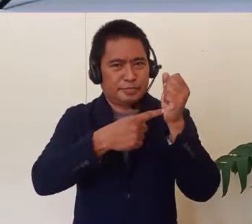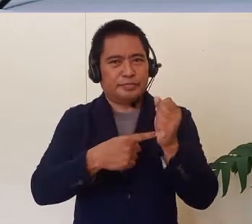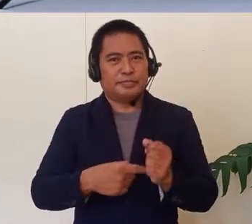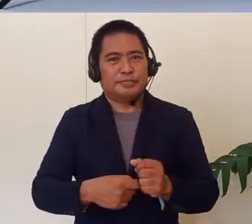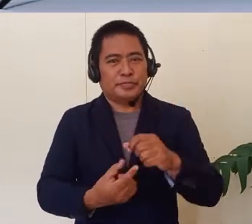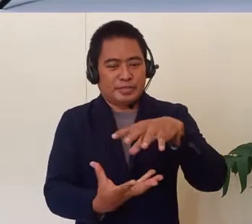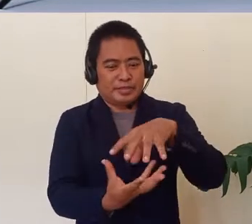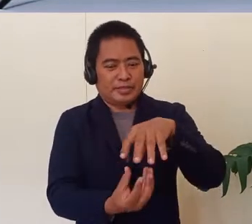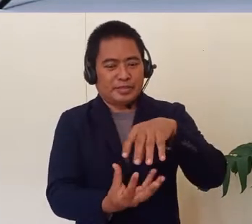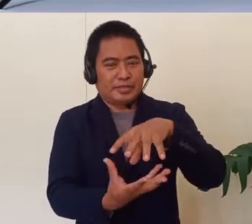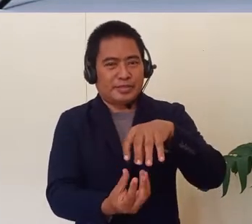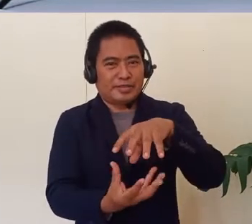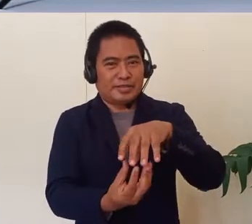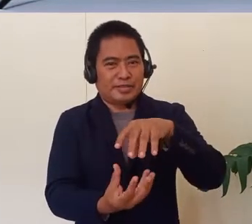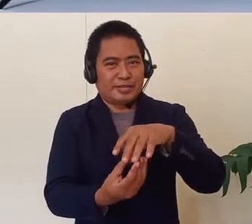Your answer?